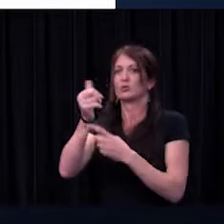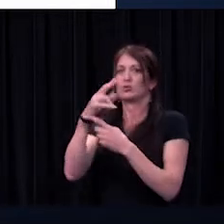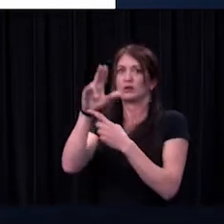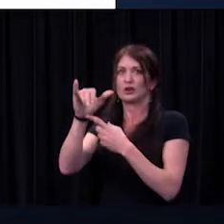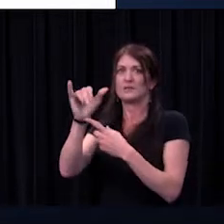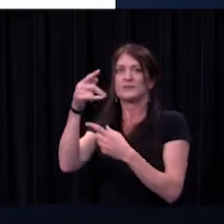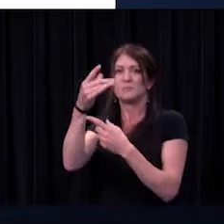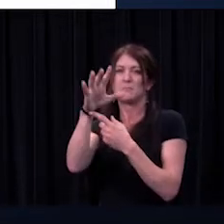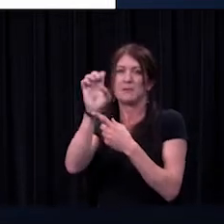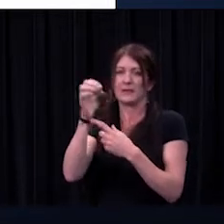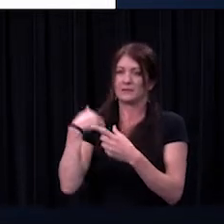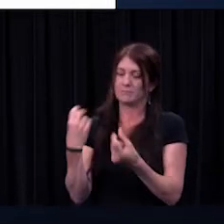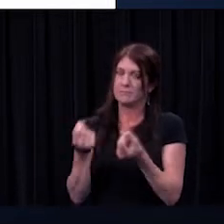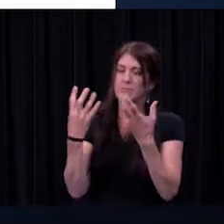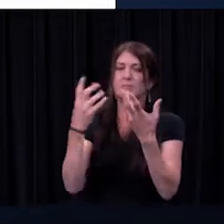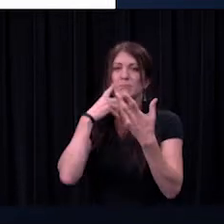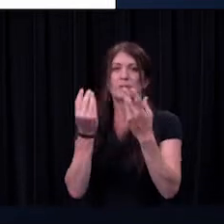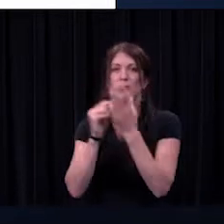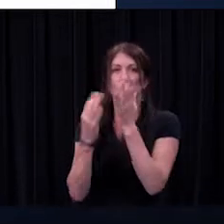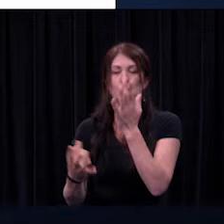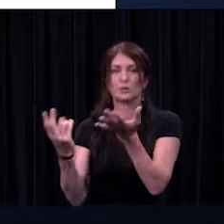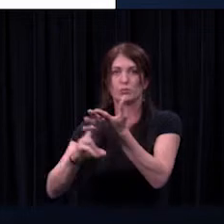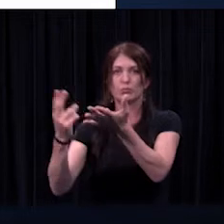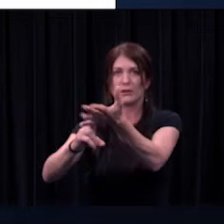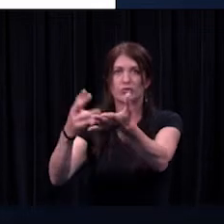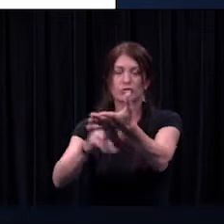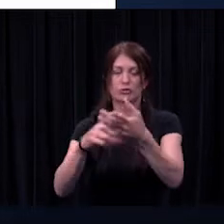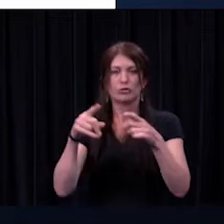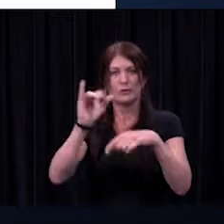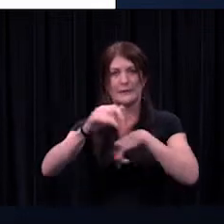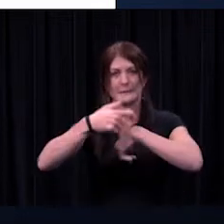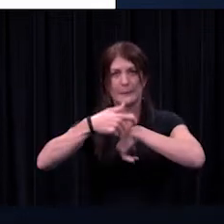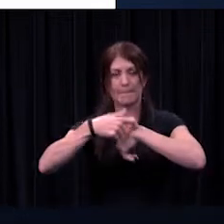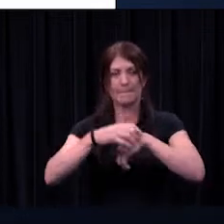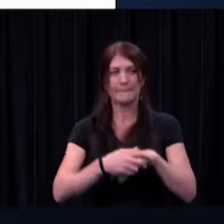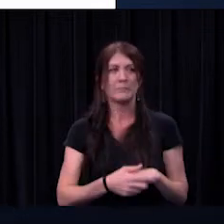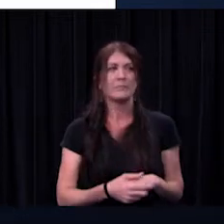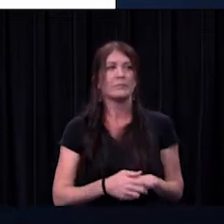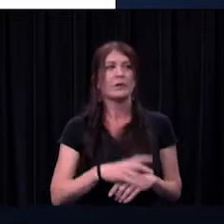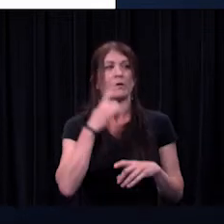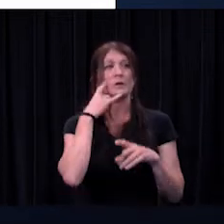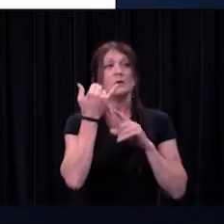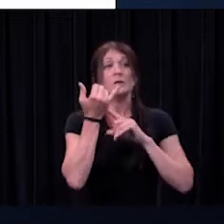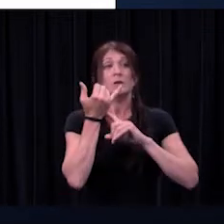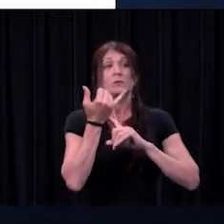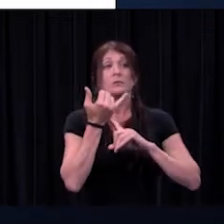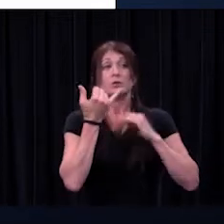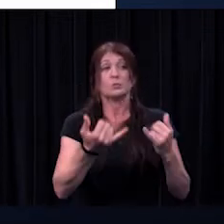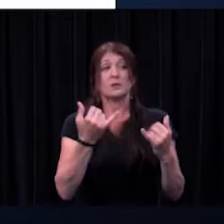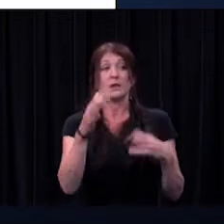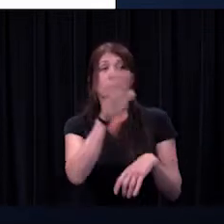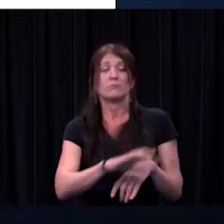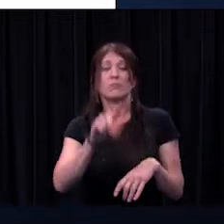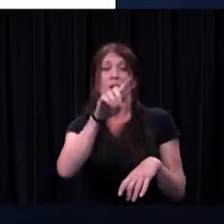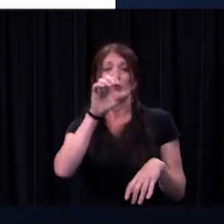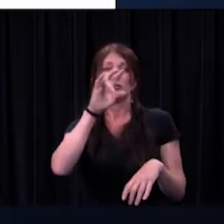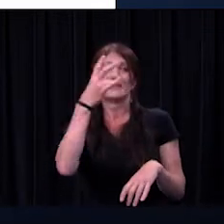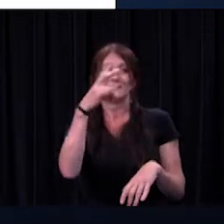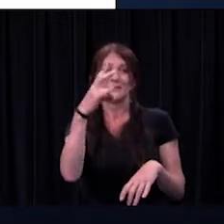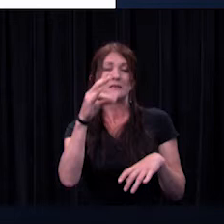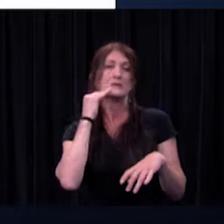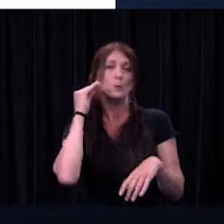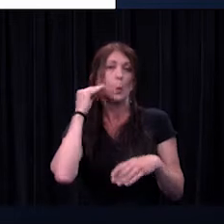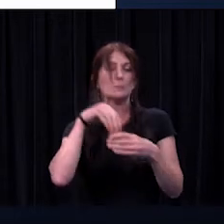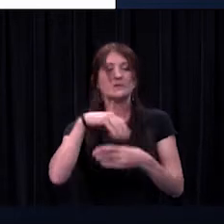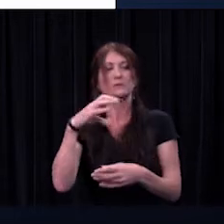development that's beginning to occur, streets are in for the first phase of eventually 117 homes in Crestview Village. The Village